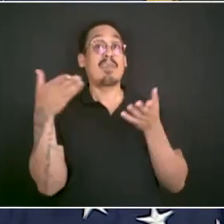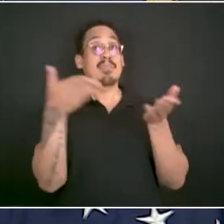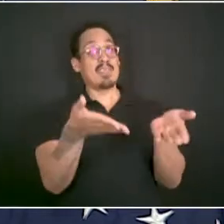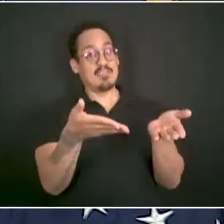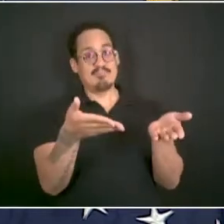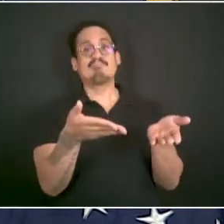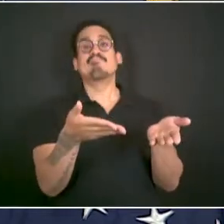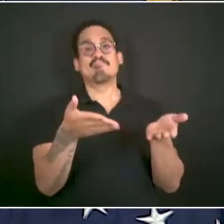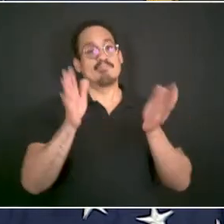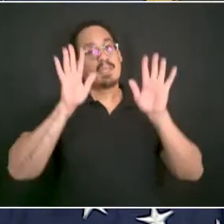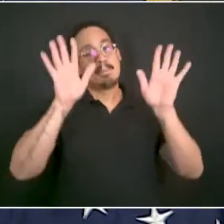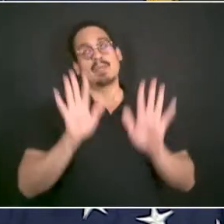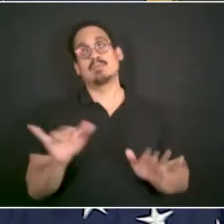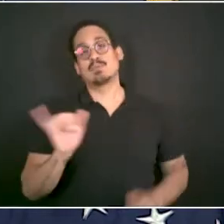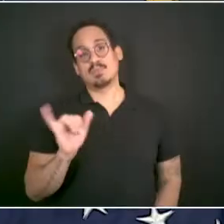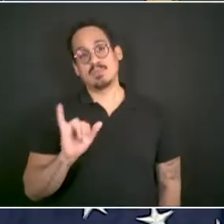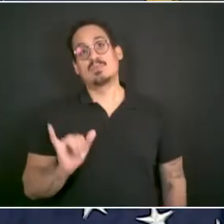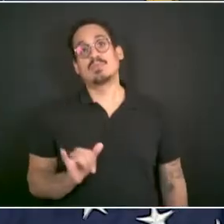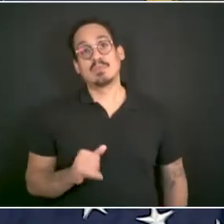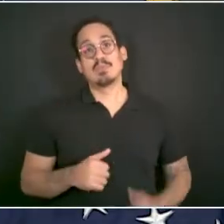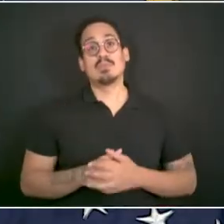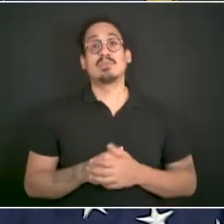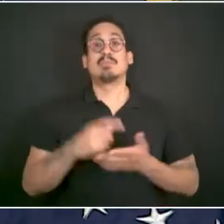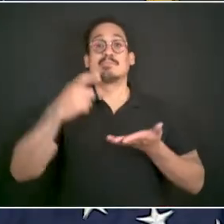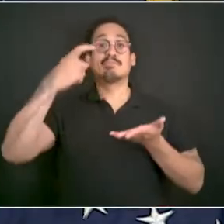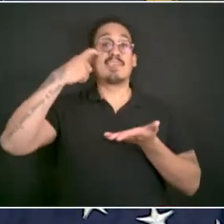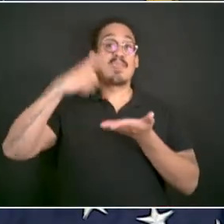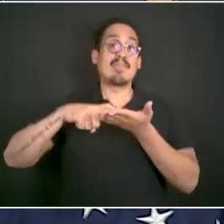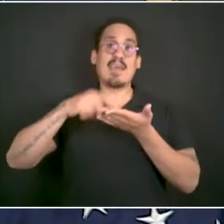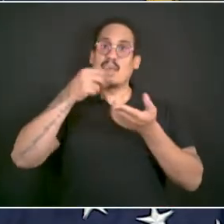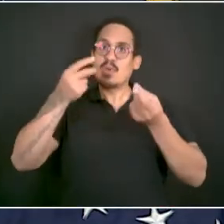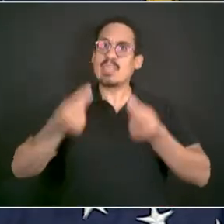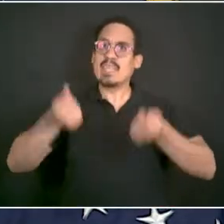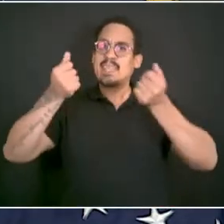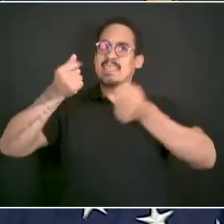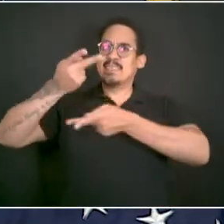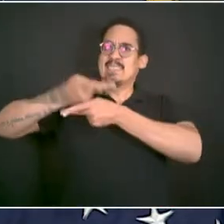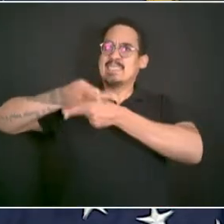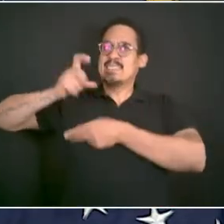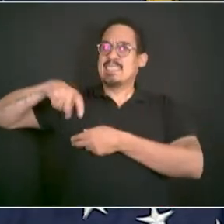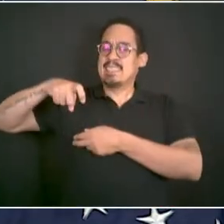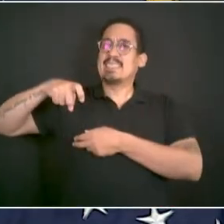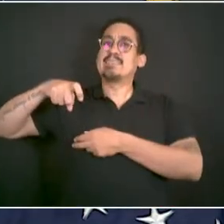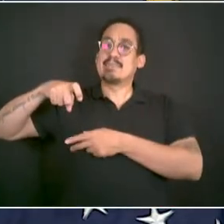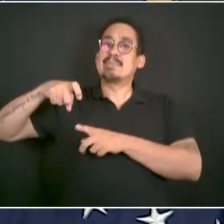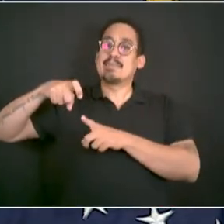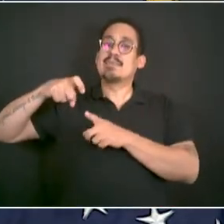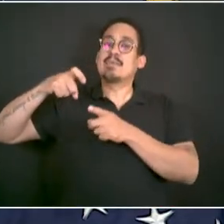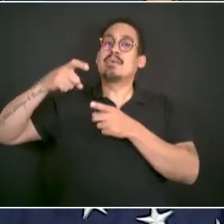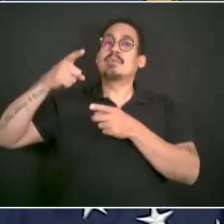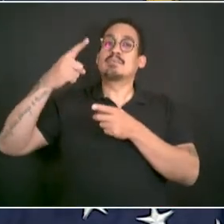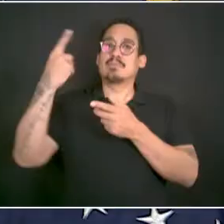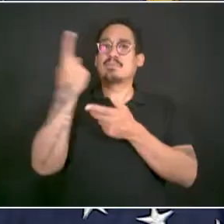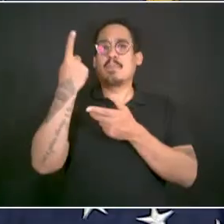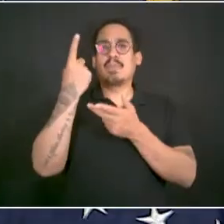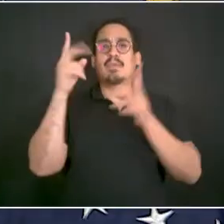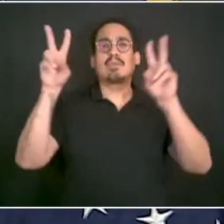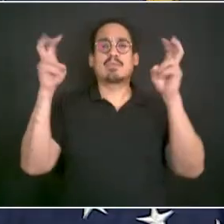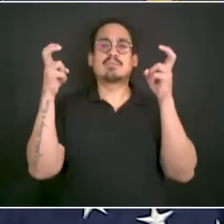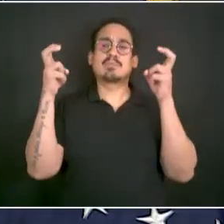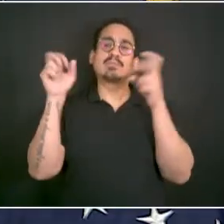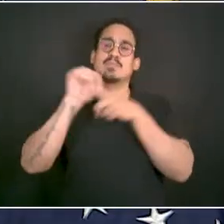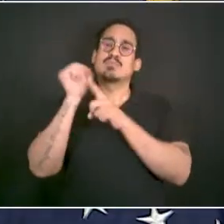those who are in immediate care. There's something that's called tagging during emergencies. You want to